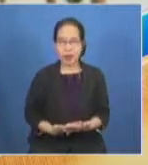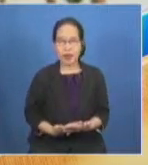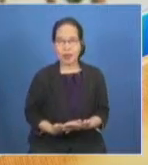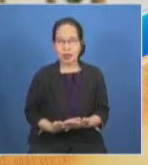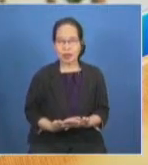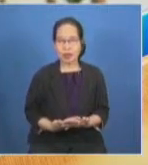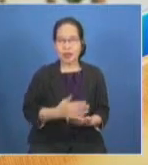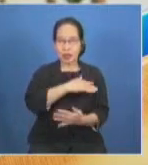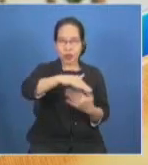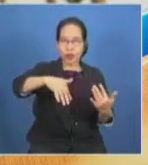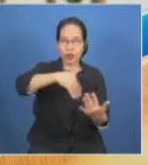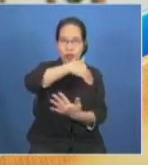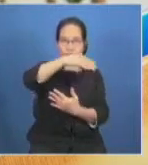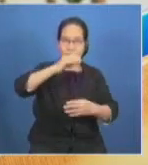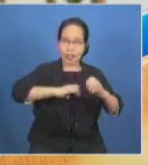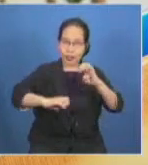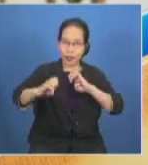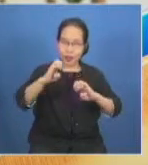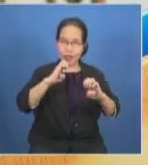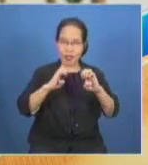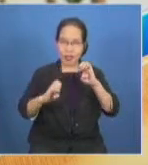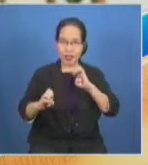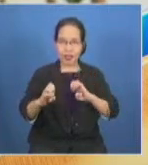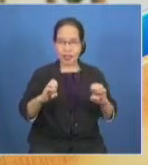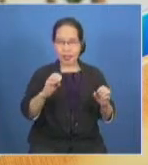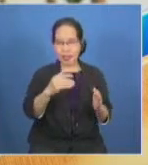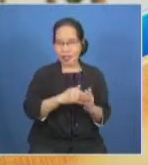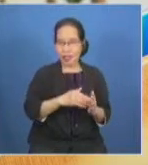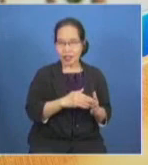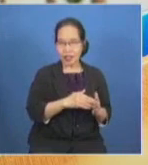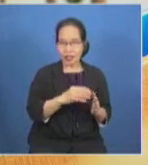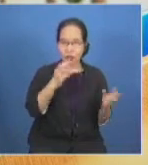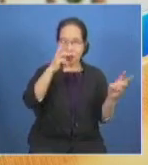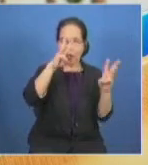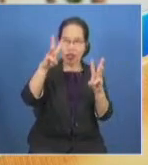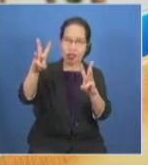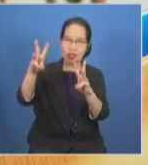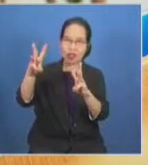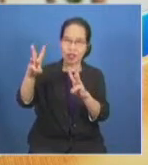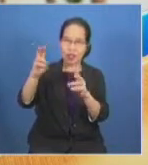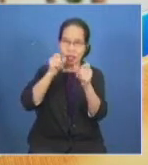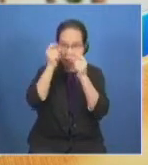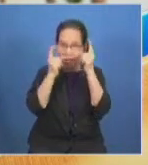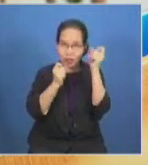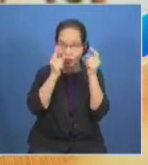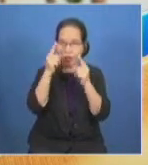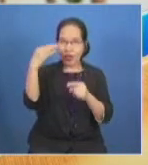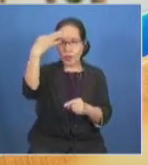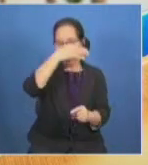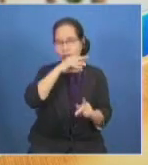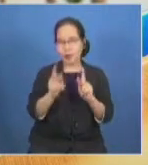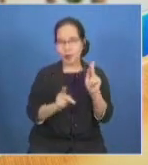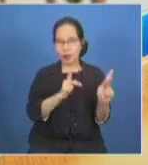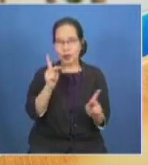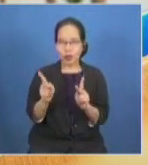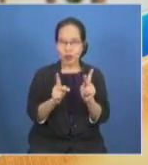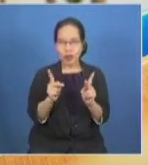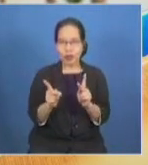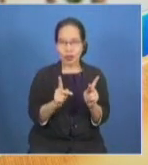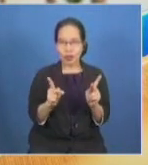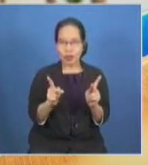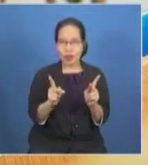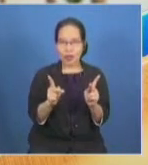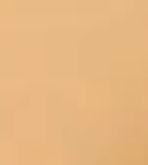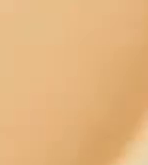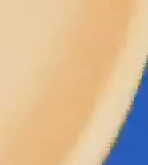proclaim love and doing good deeds, we conducted a social experiment. Let's watch the reaction